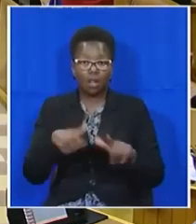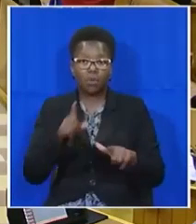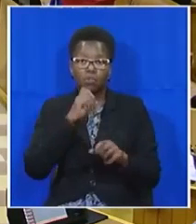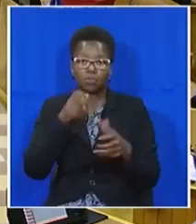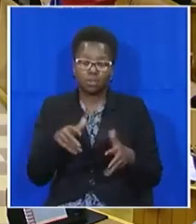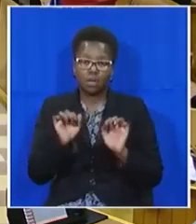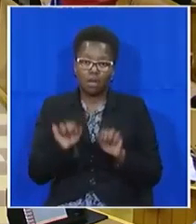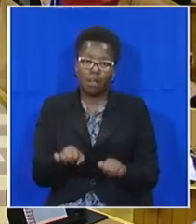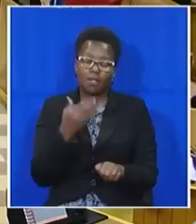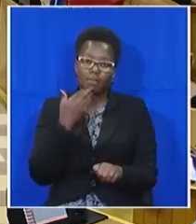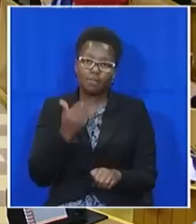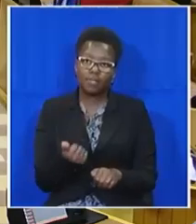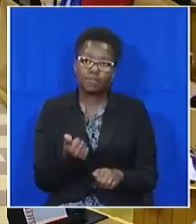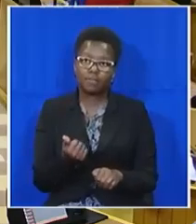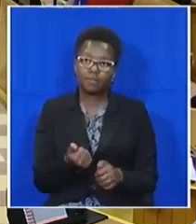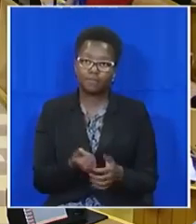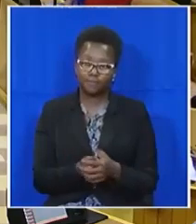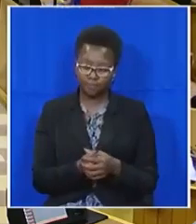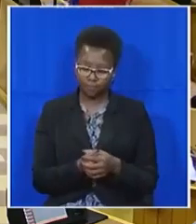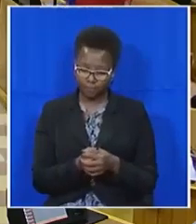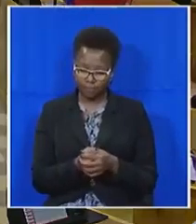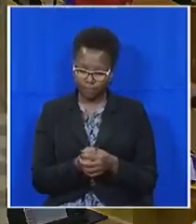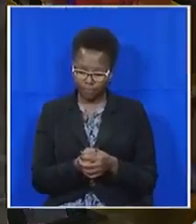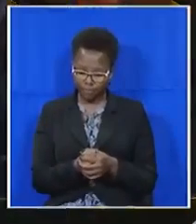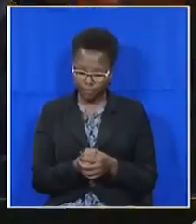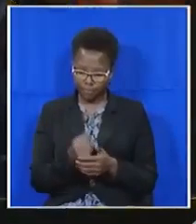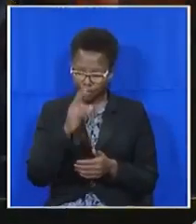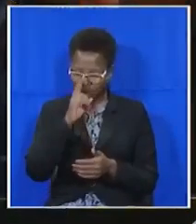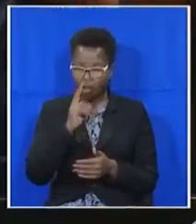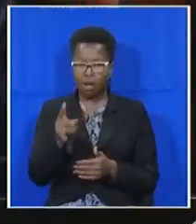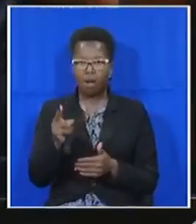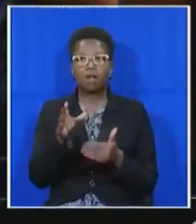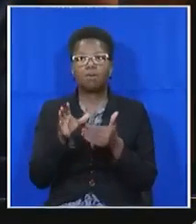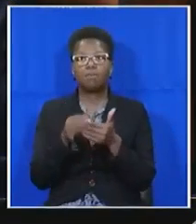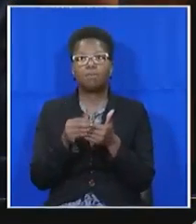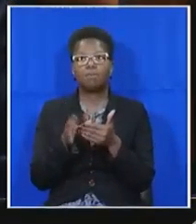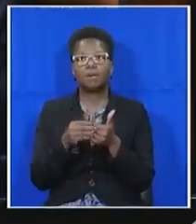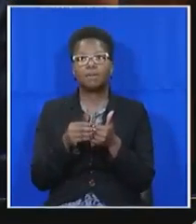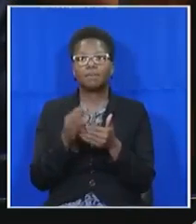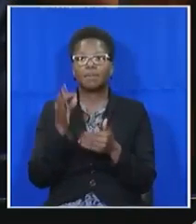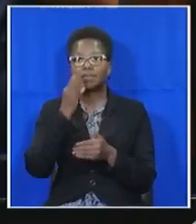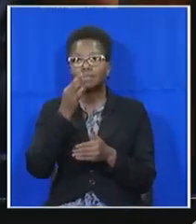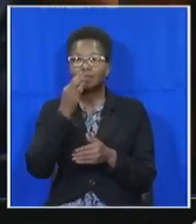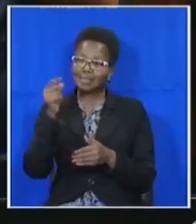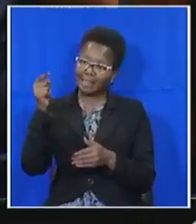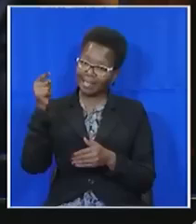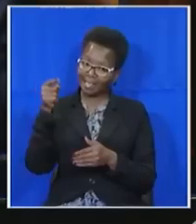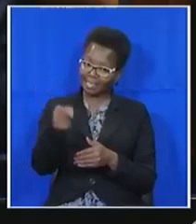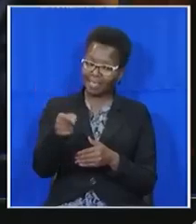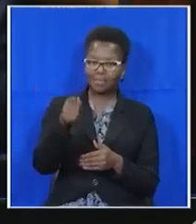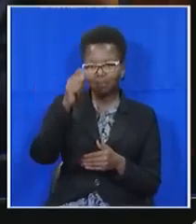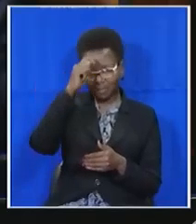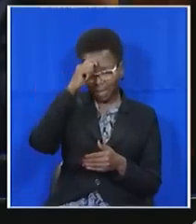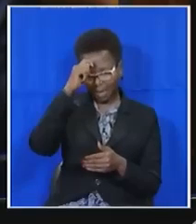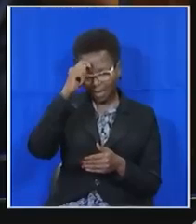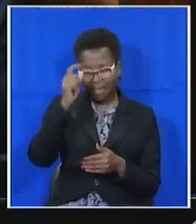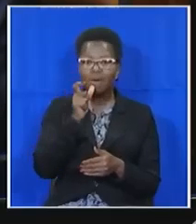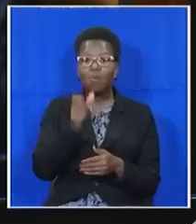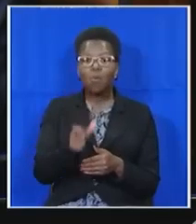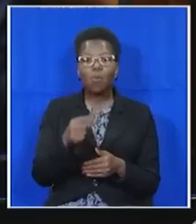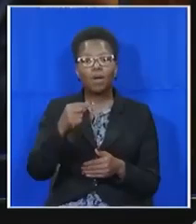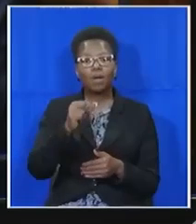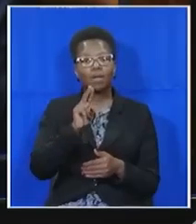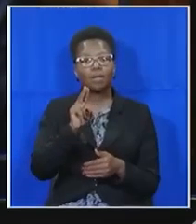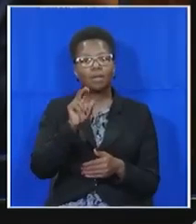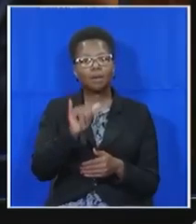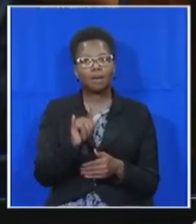us to do so. Honorable Member, don't refer to members as this guy. So that's unparliamentary, that's